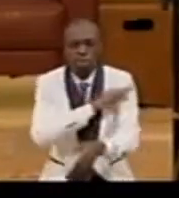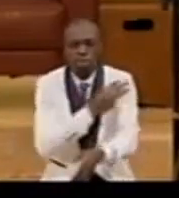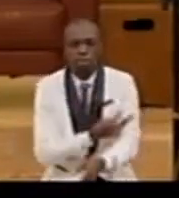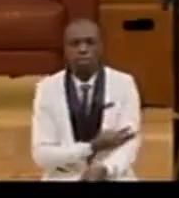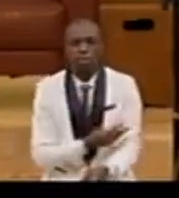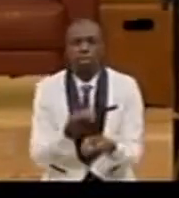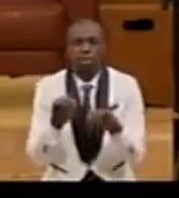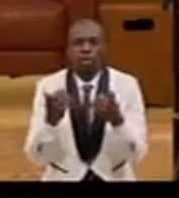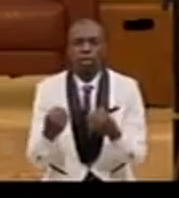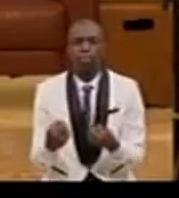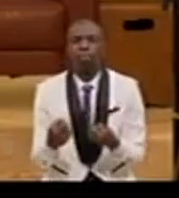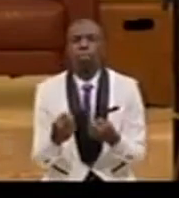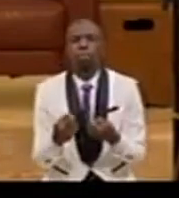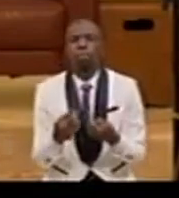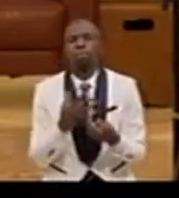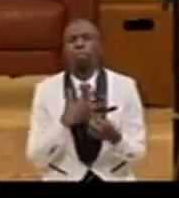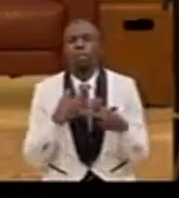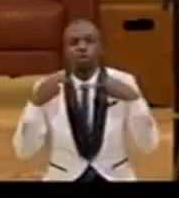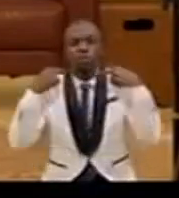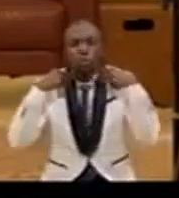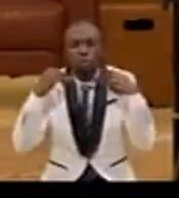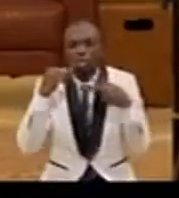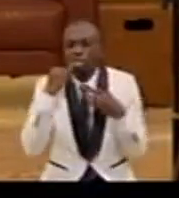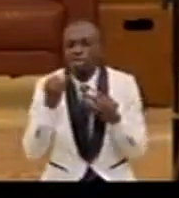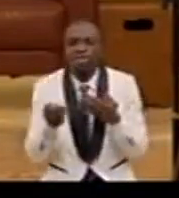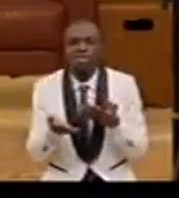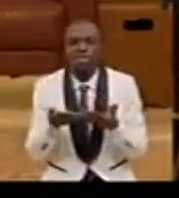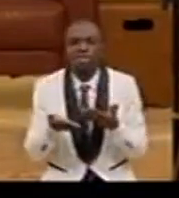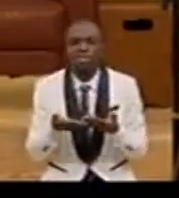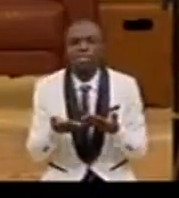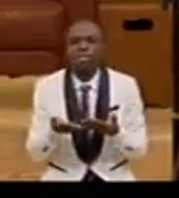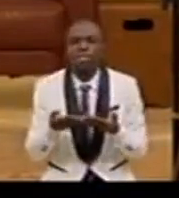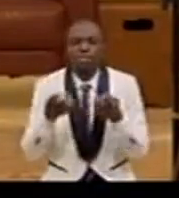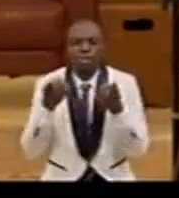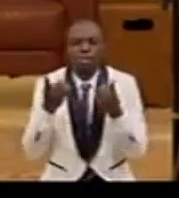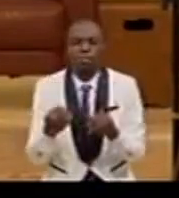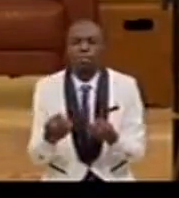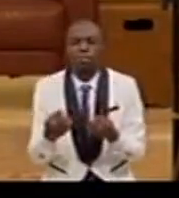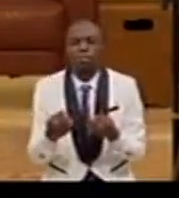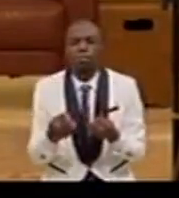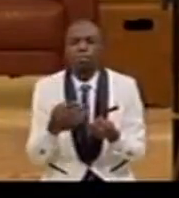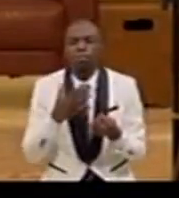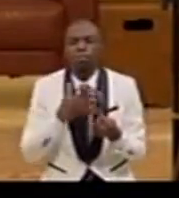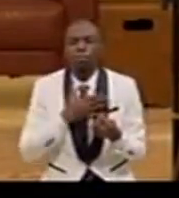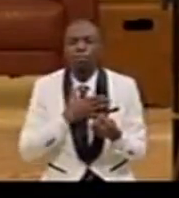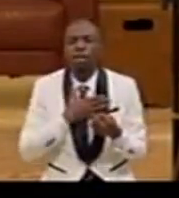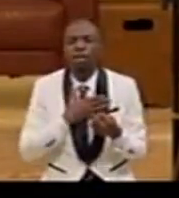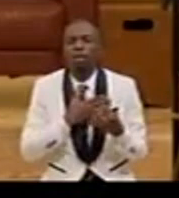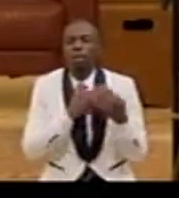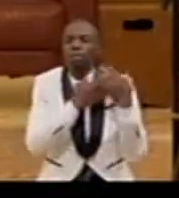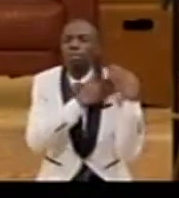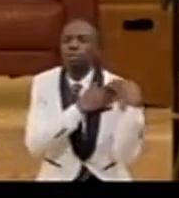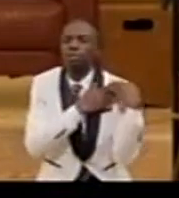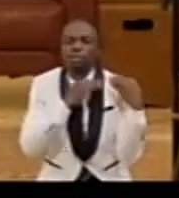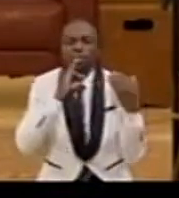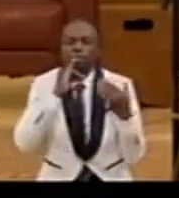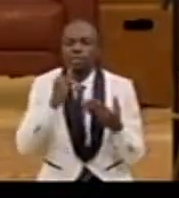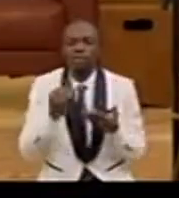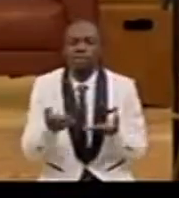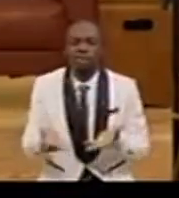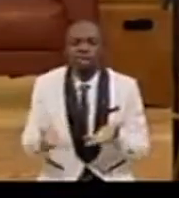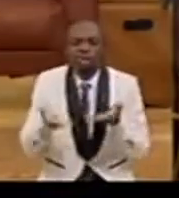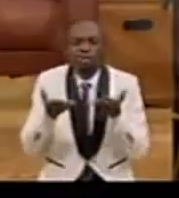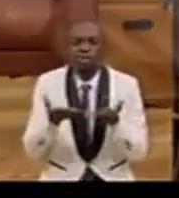Come, my yoke is easy. Come, my burdens light.